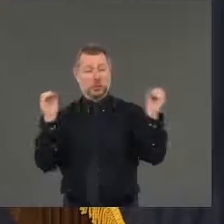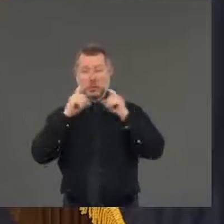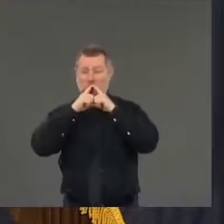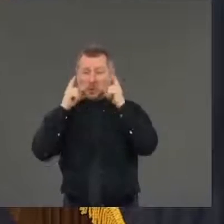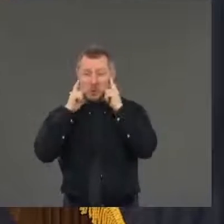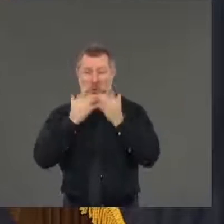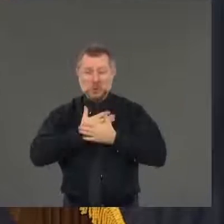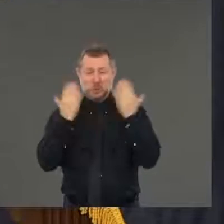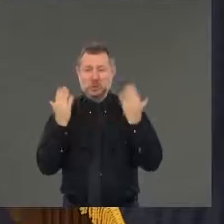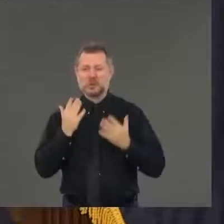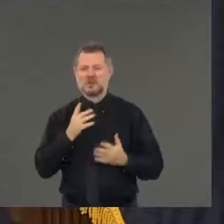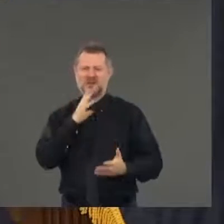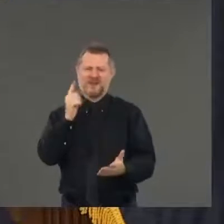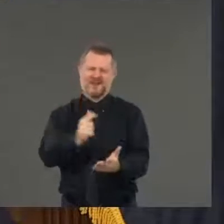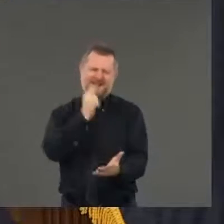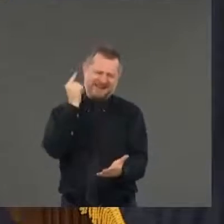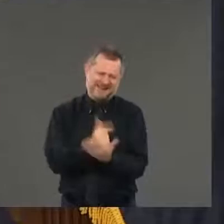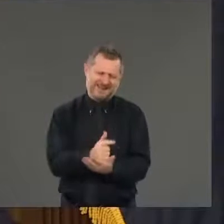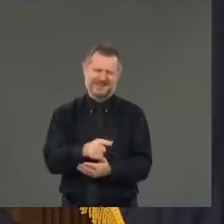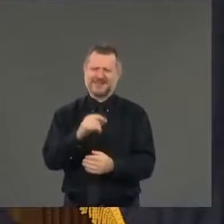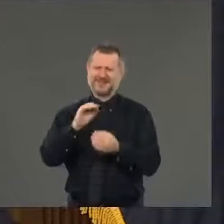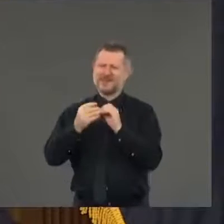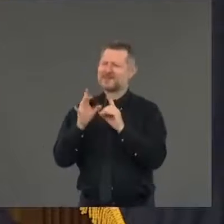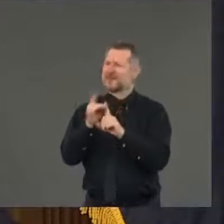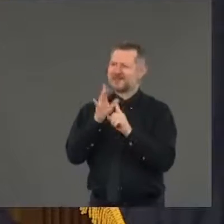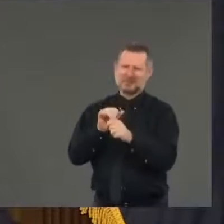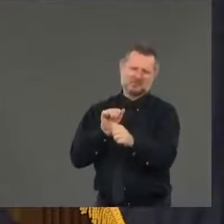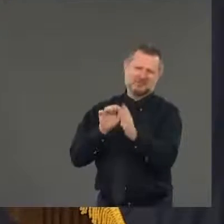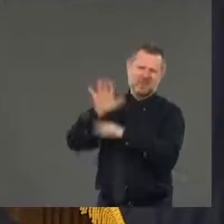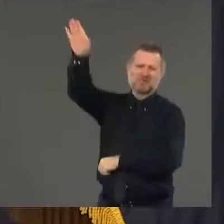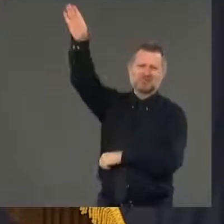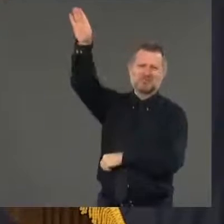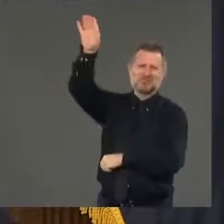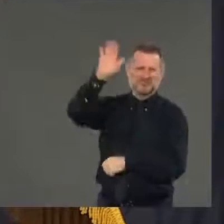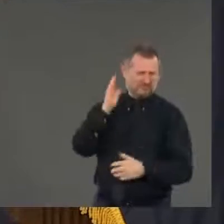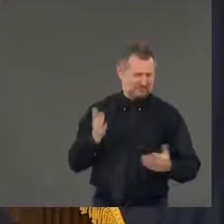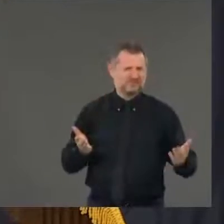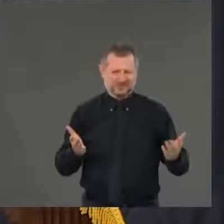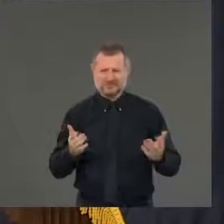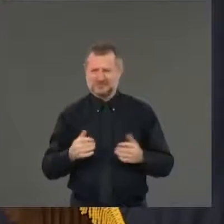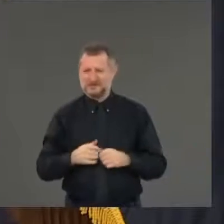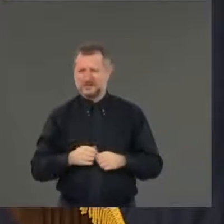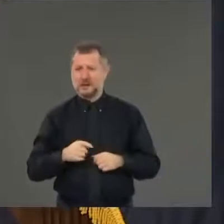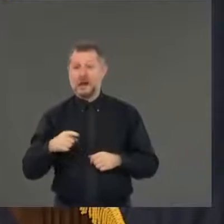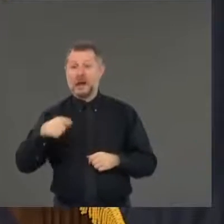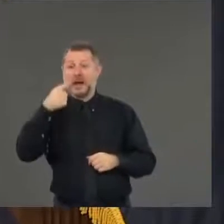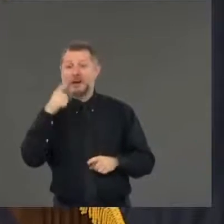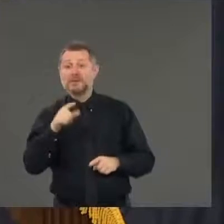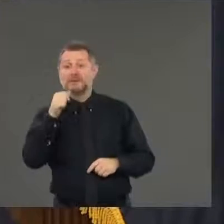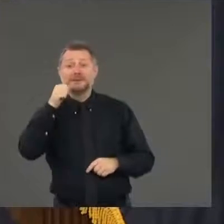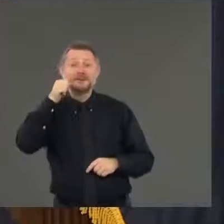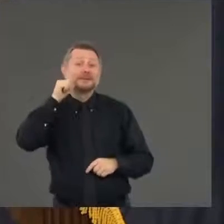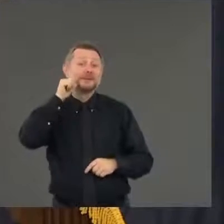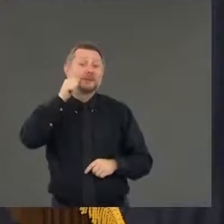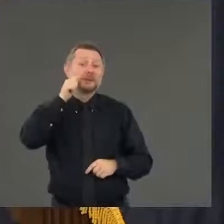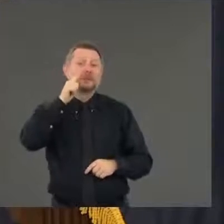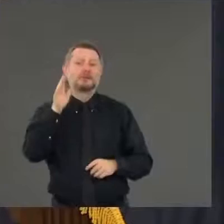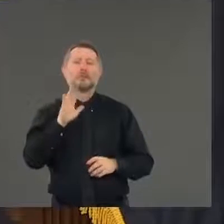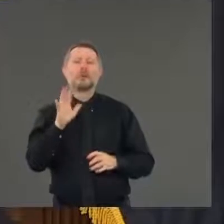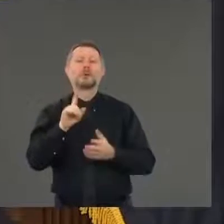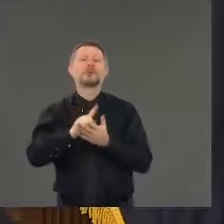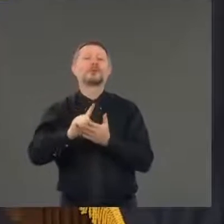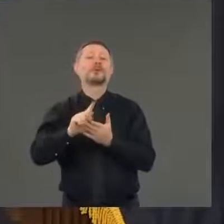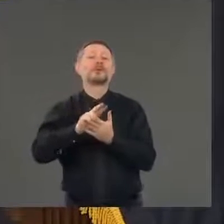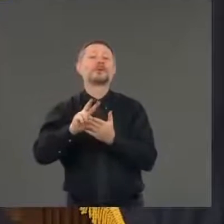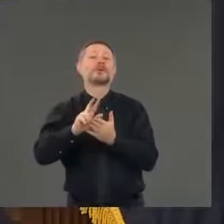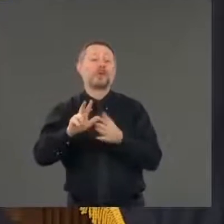will have an increased spread in the virus. It may not come for a period of time, but it will